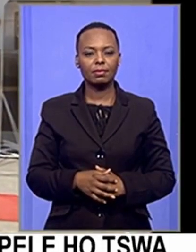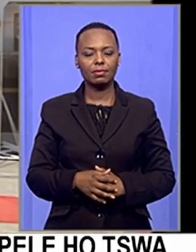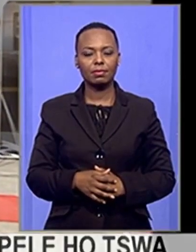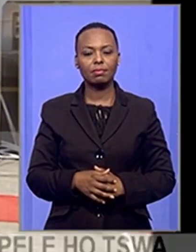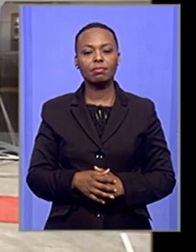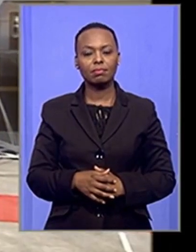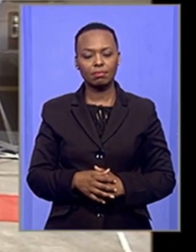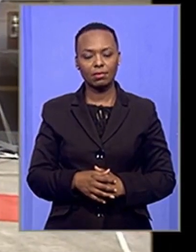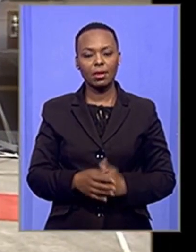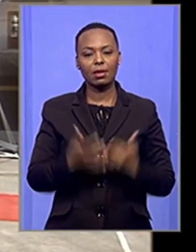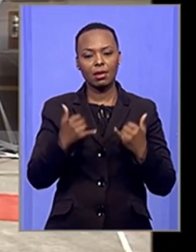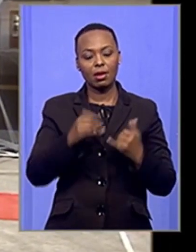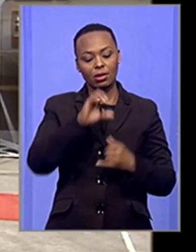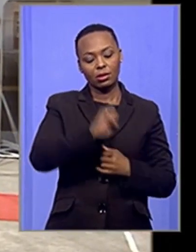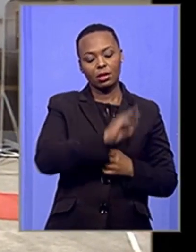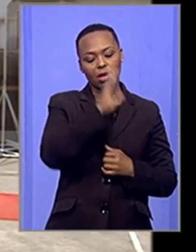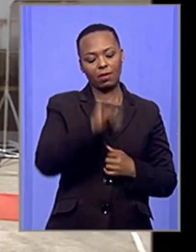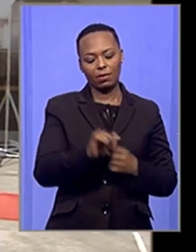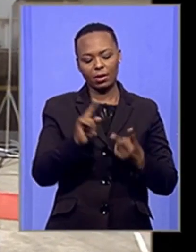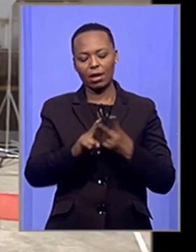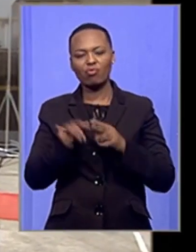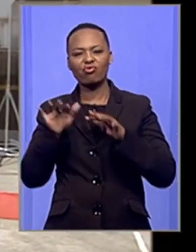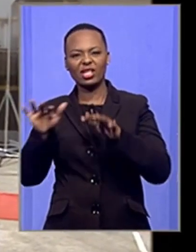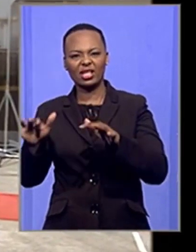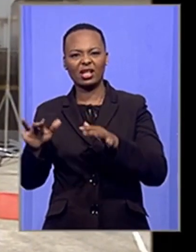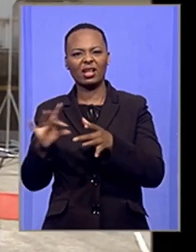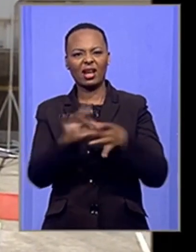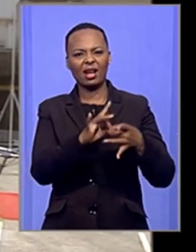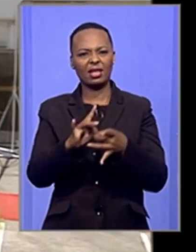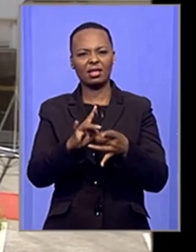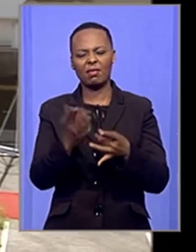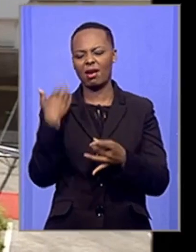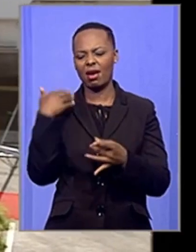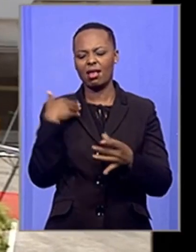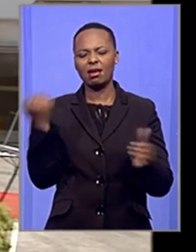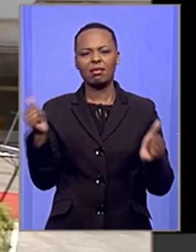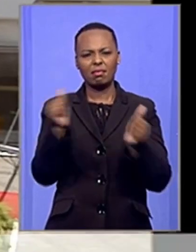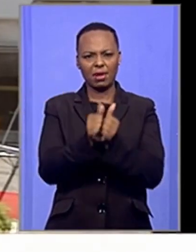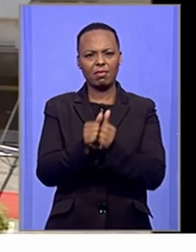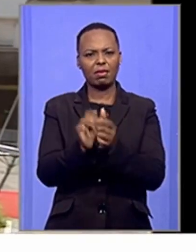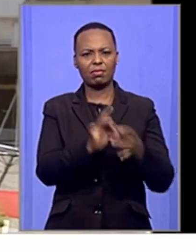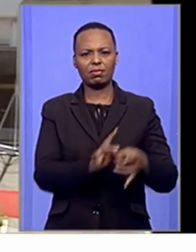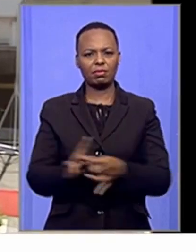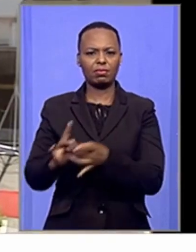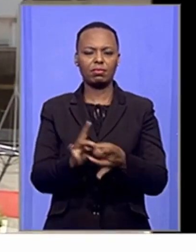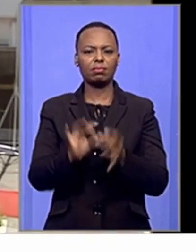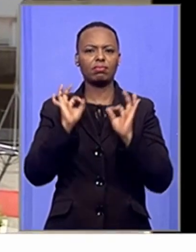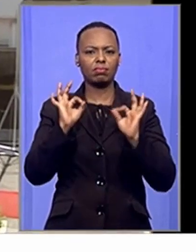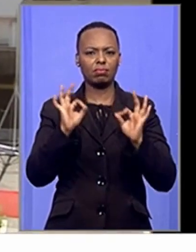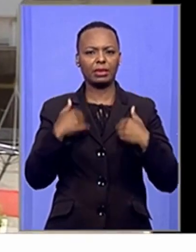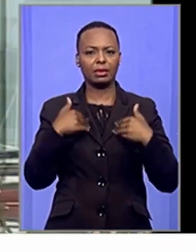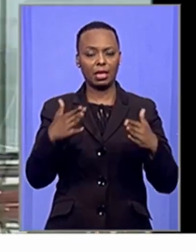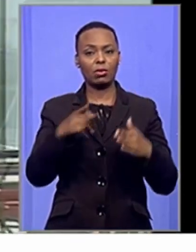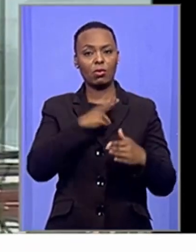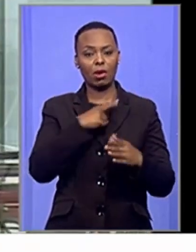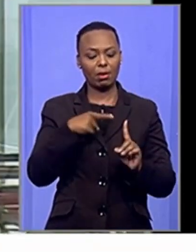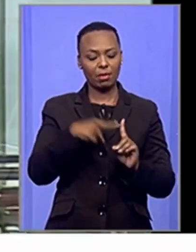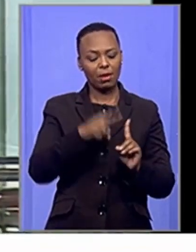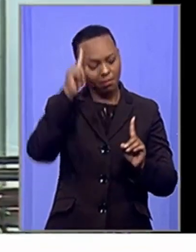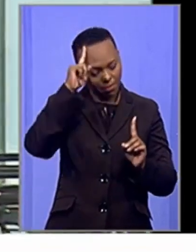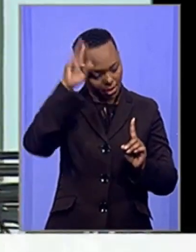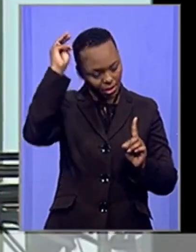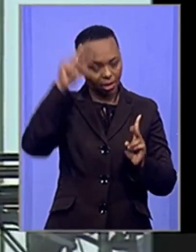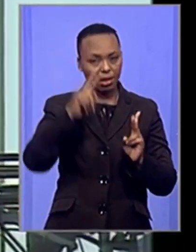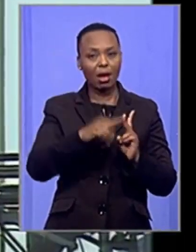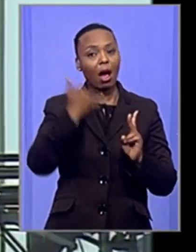maqhama Afrika Borwa le Brithane a qadile kgale mo ba presidente ba mehleng Nelson Mandela, Thabo Mbeki le Jacob Zuma ba ileng ba